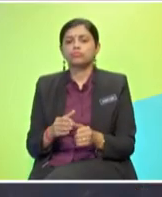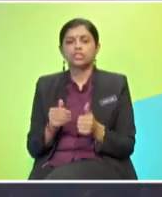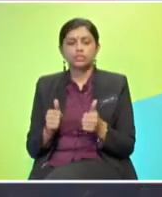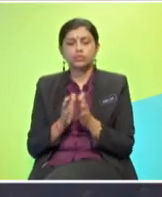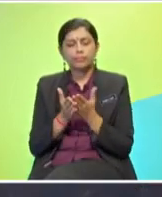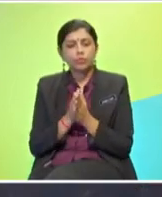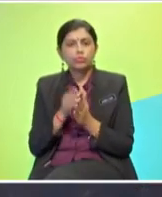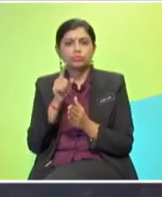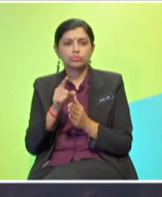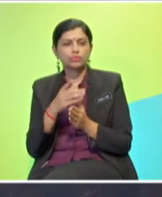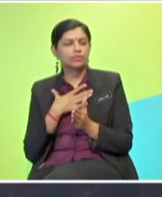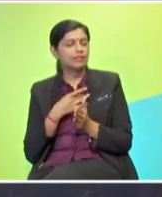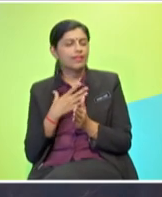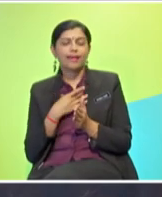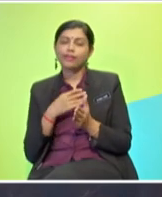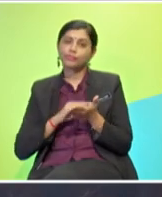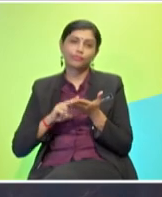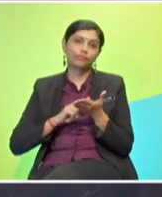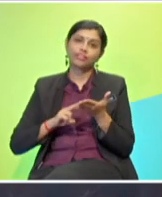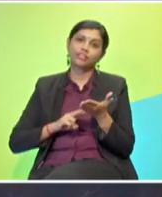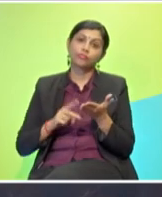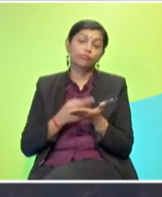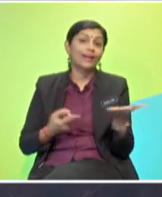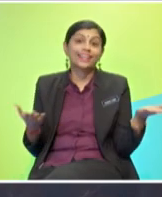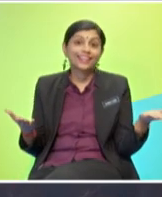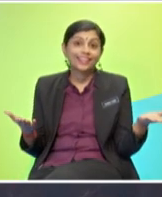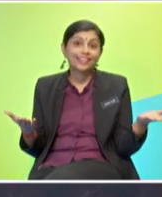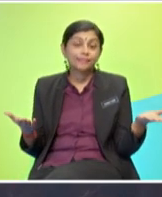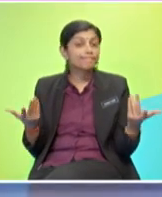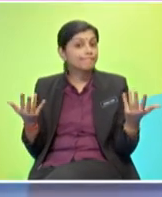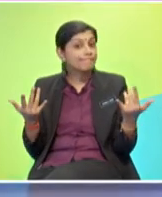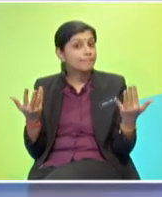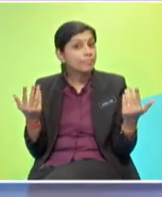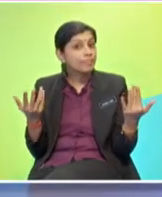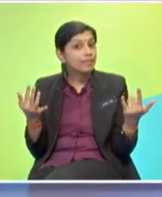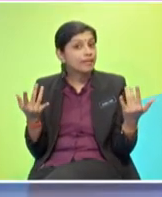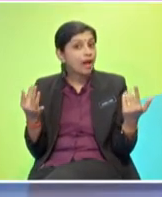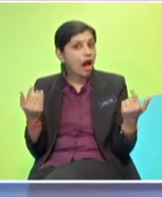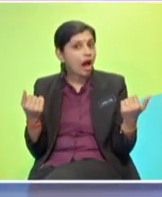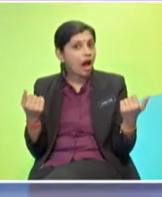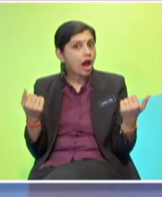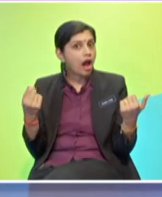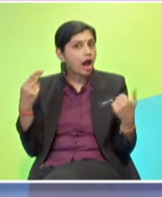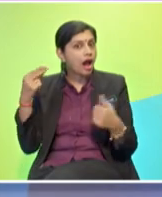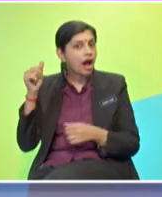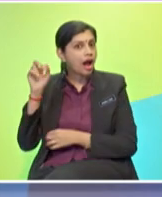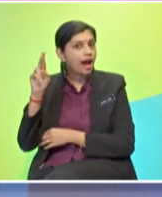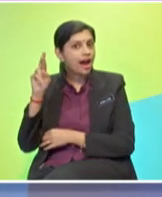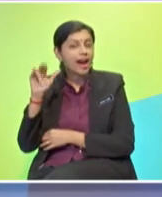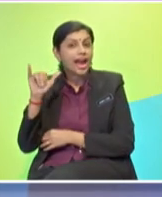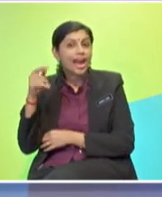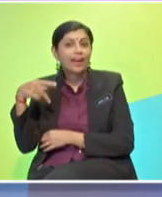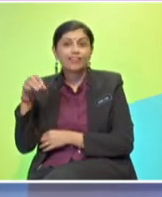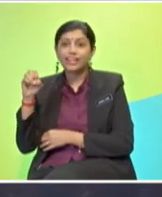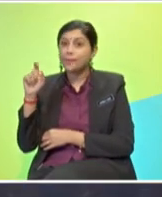ever read? The best book I've ever read, teacher. I love Harry Potter series. Wow, that's